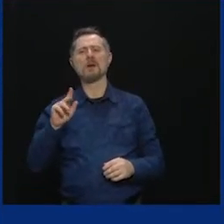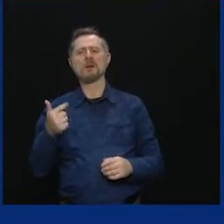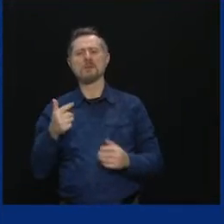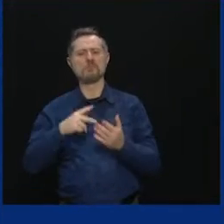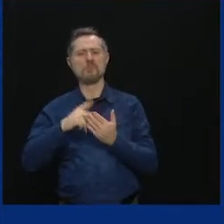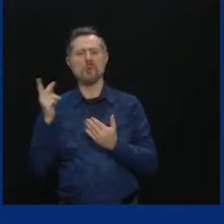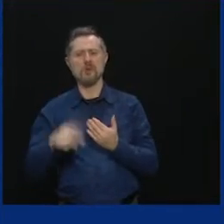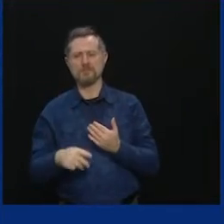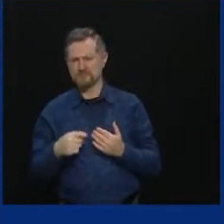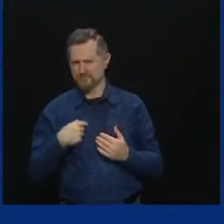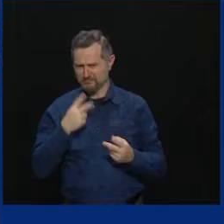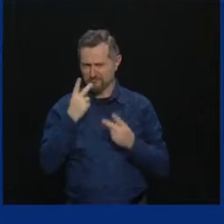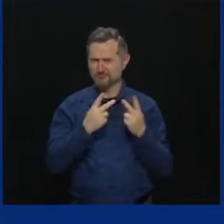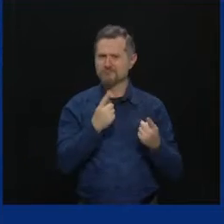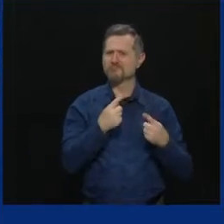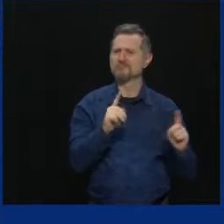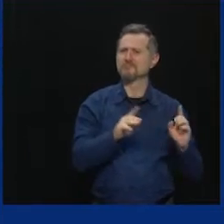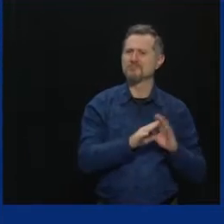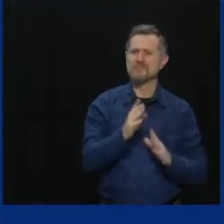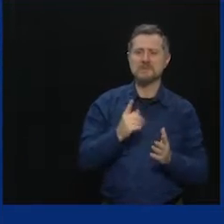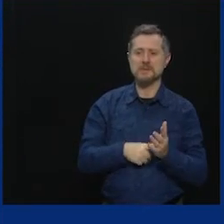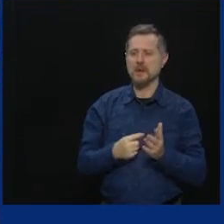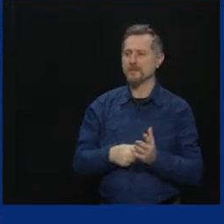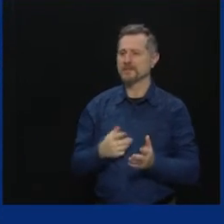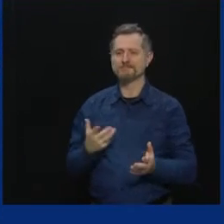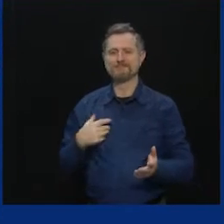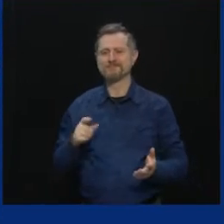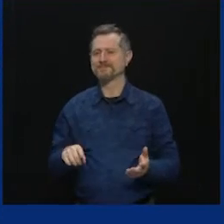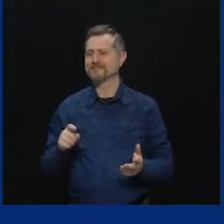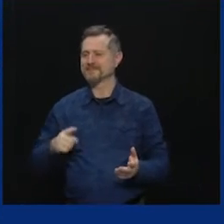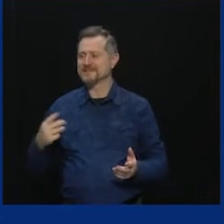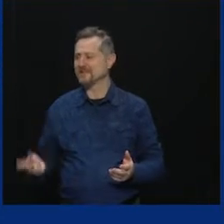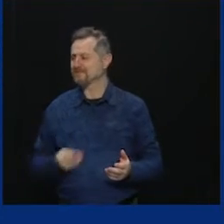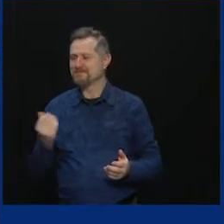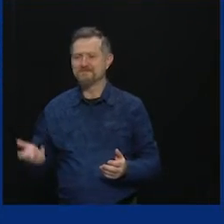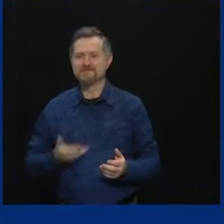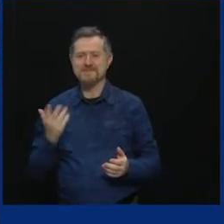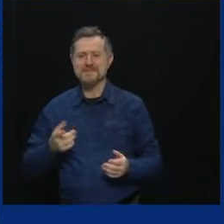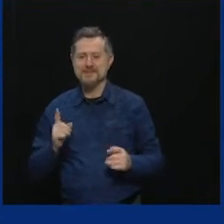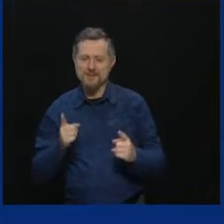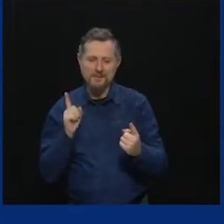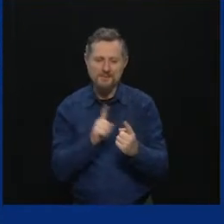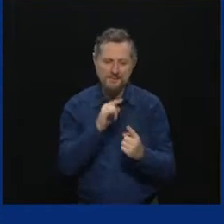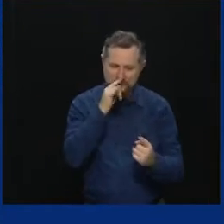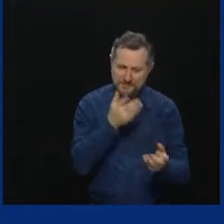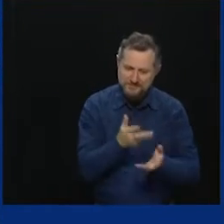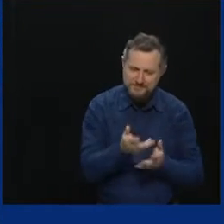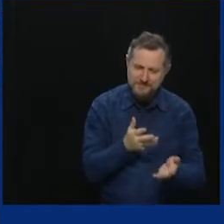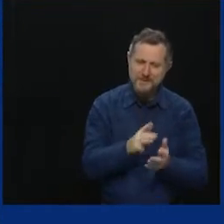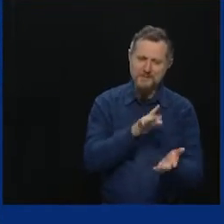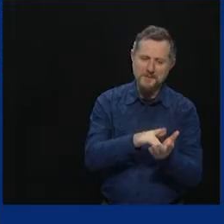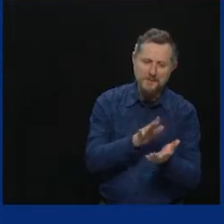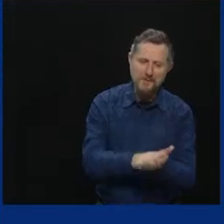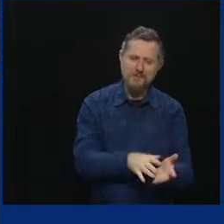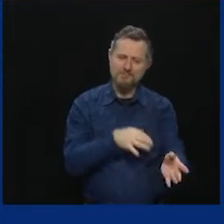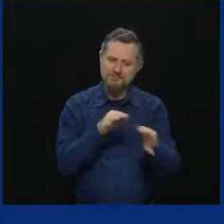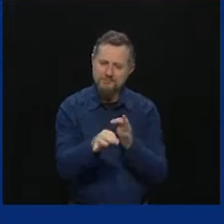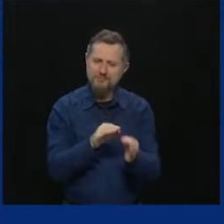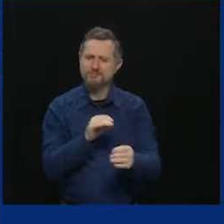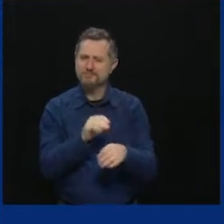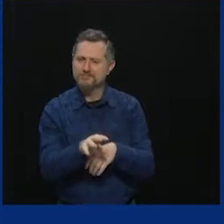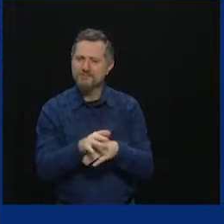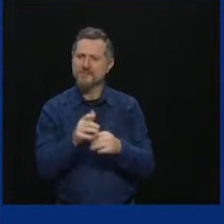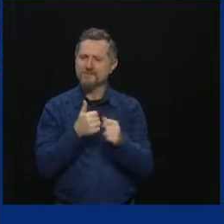other places. Sometimes you just need that person, that adult who reaches out to a child in middle school and say, don't end up like